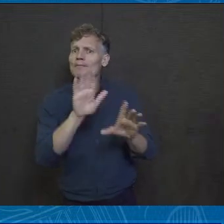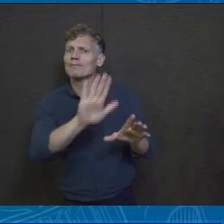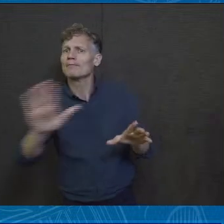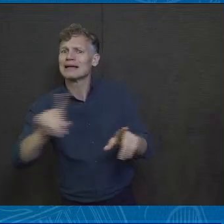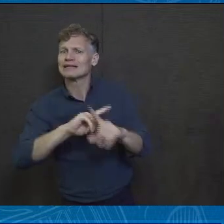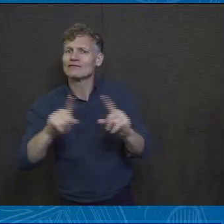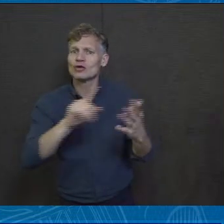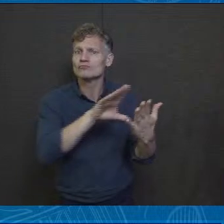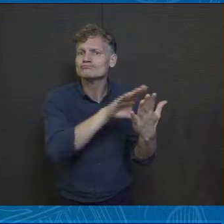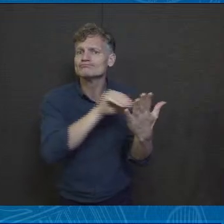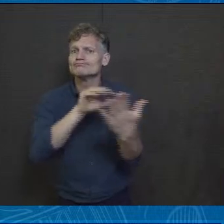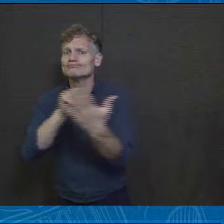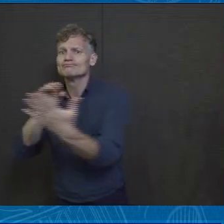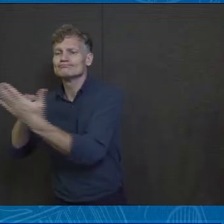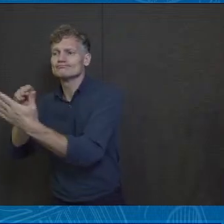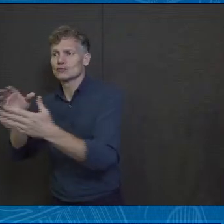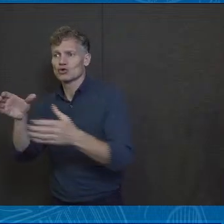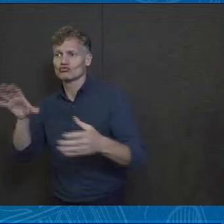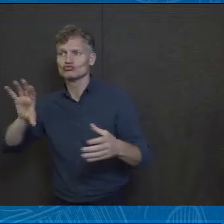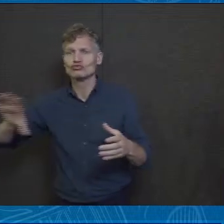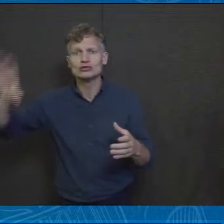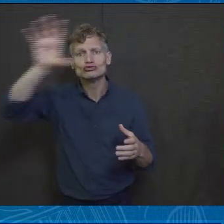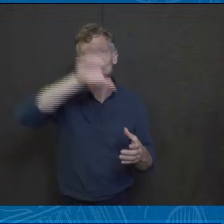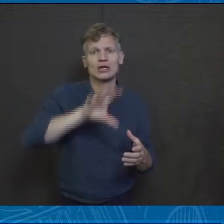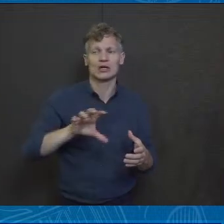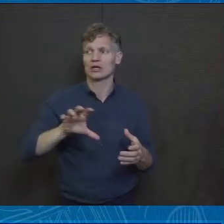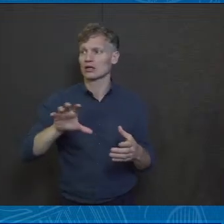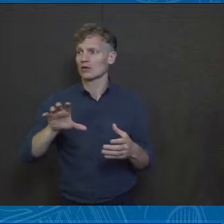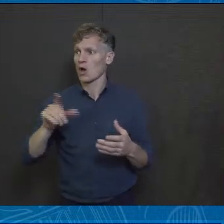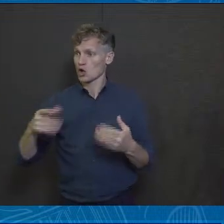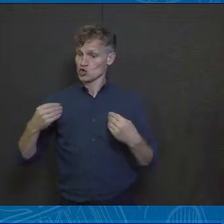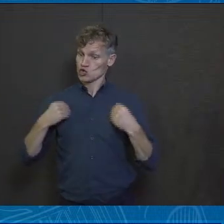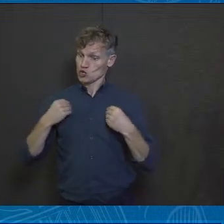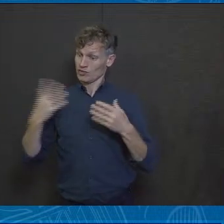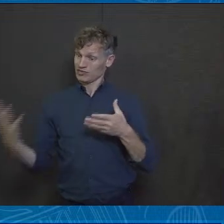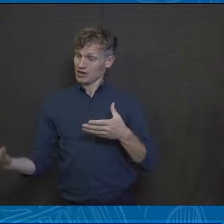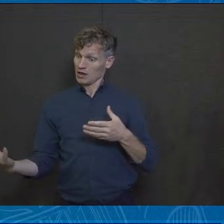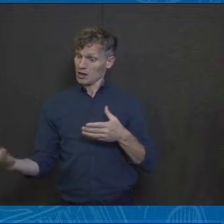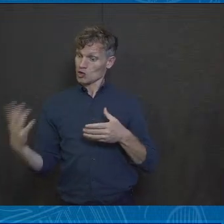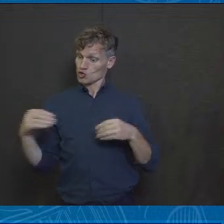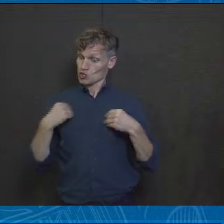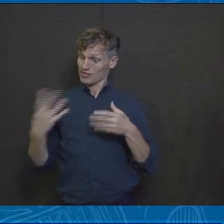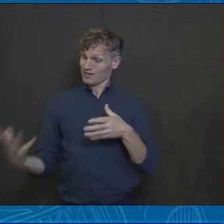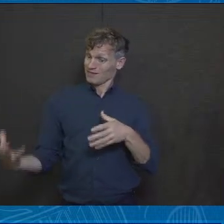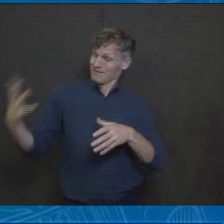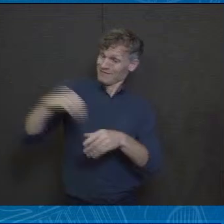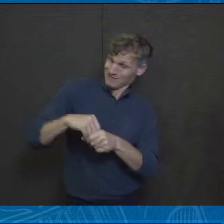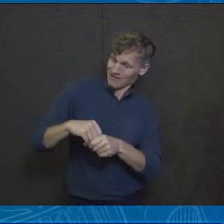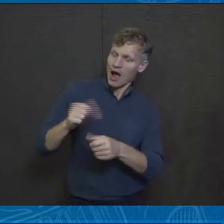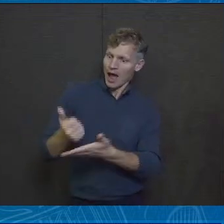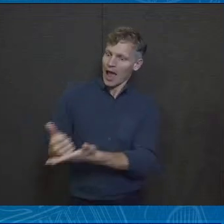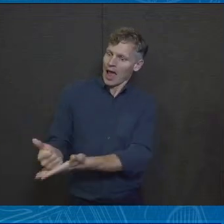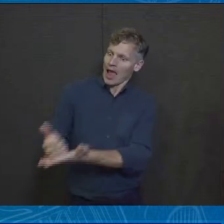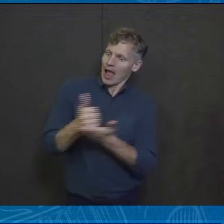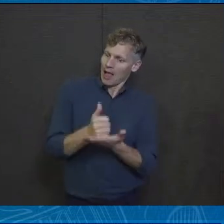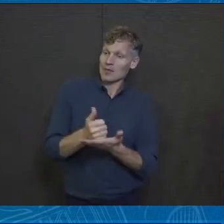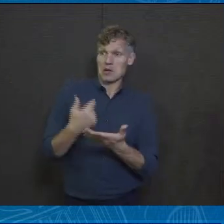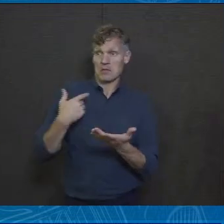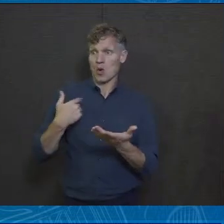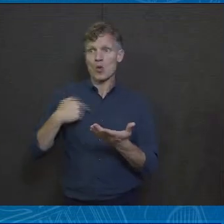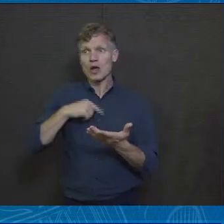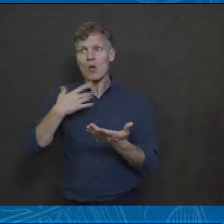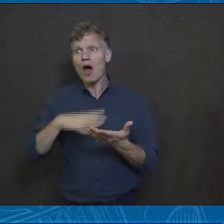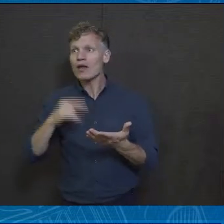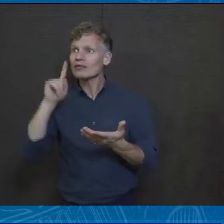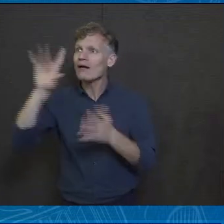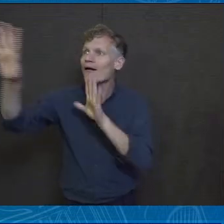and youth's active participation has effectively contributed to risk reduction efforts that we can learn from?